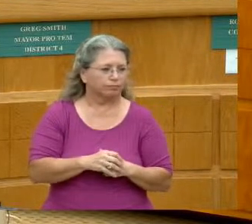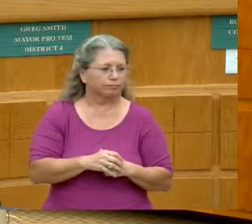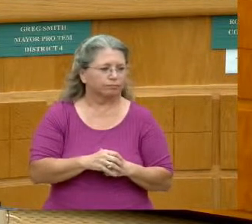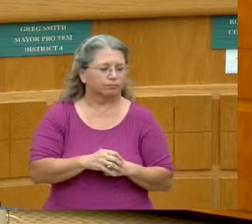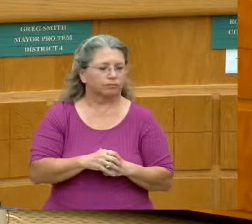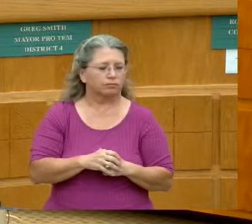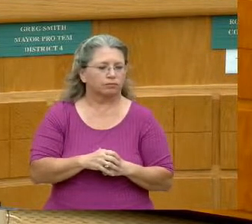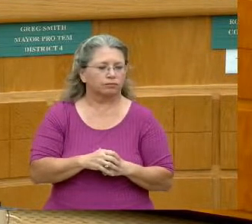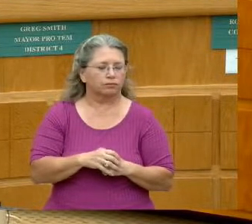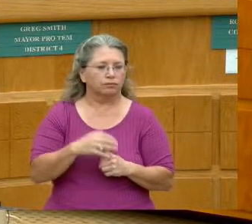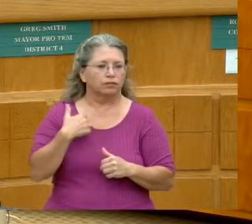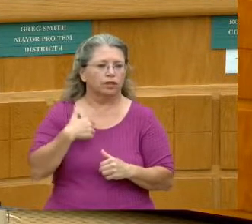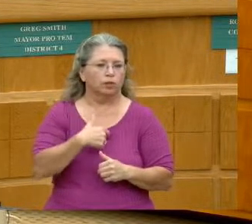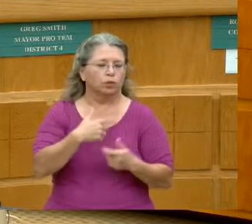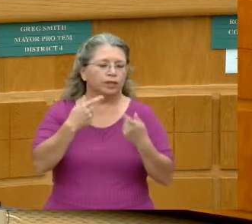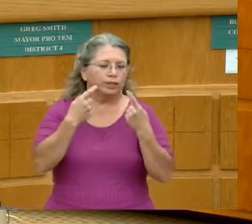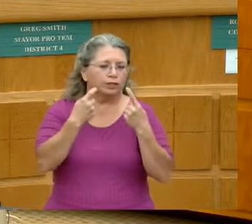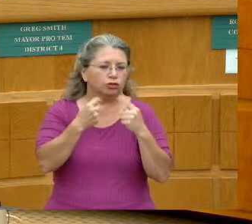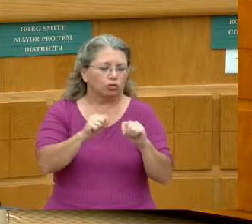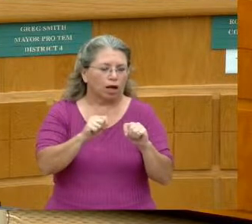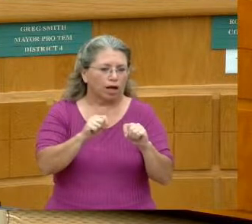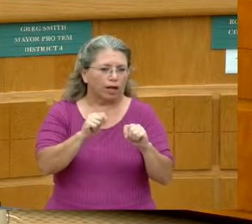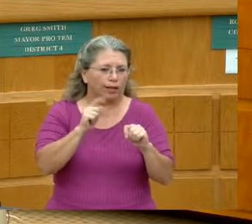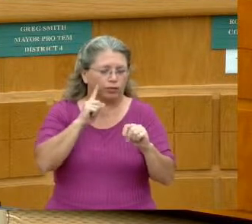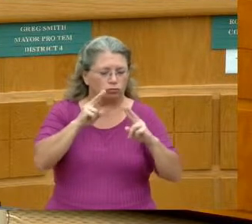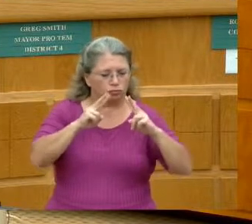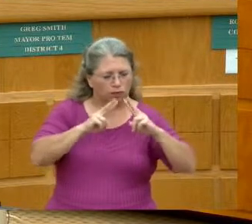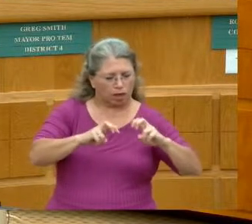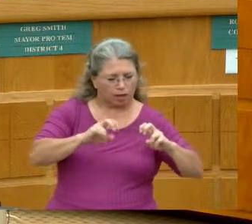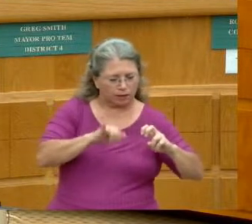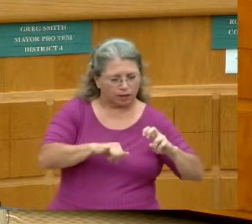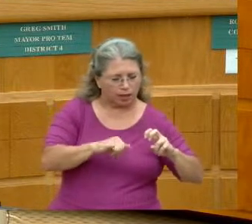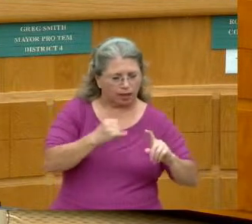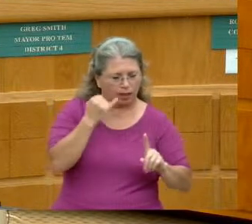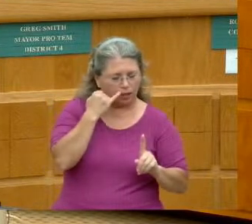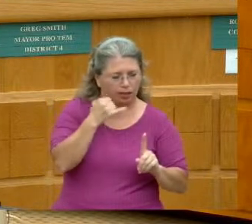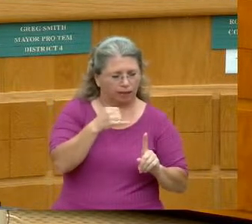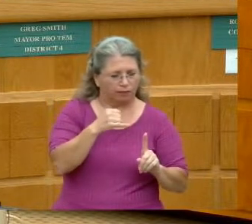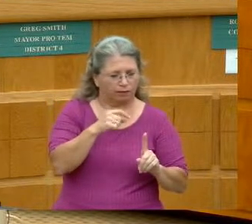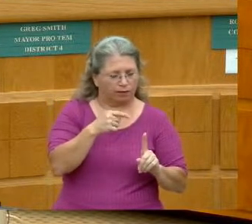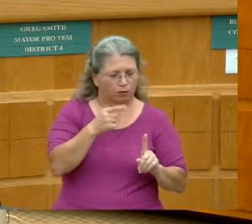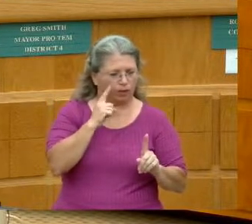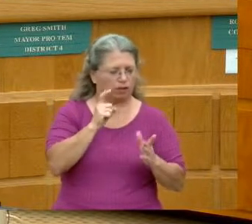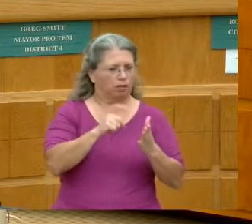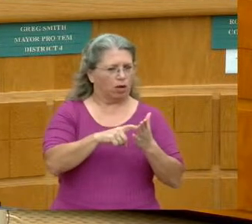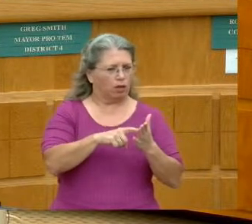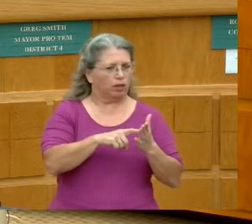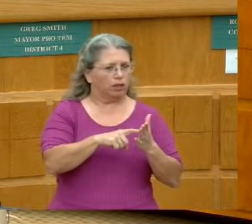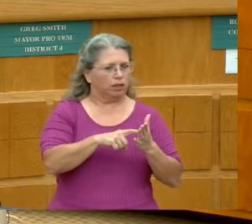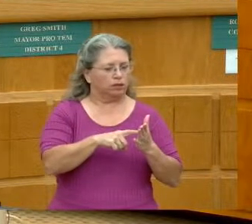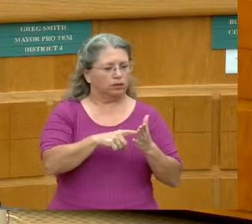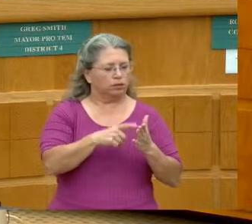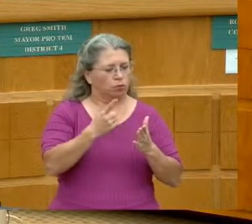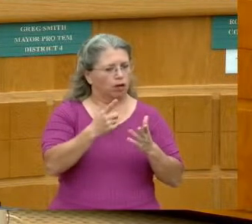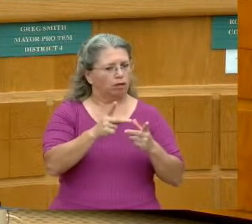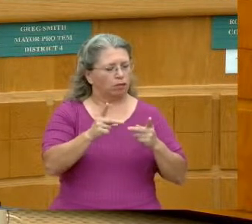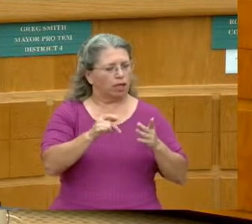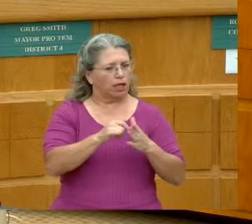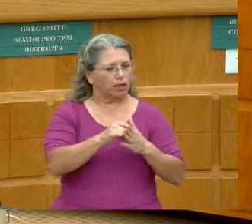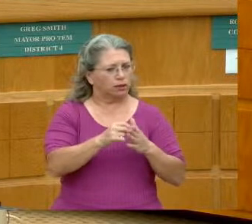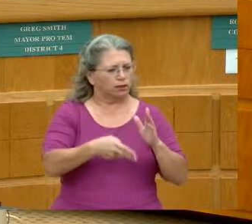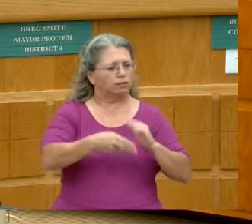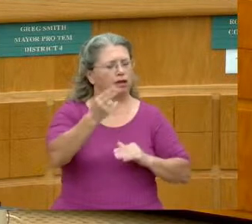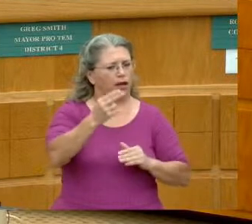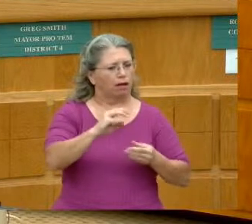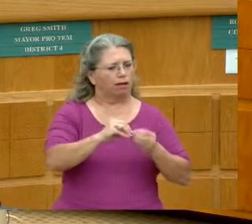We try to track it down, and if there is one, then we talk to the people. We ensure that if it's a place where they've been visiting, or a place where